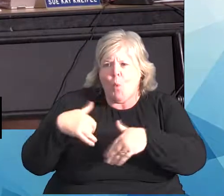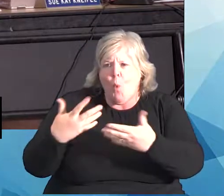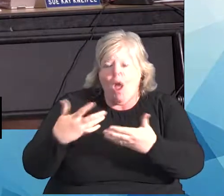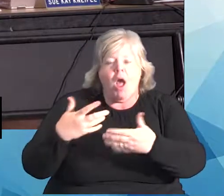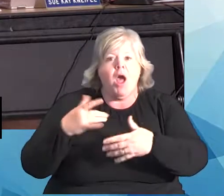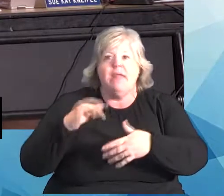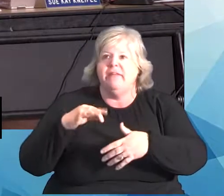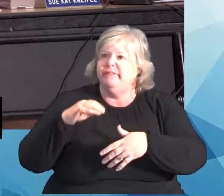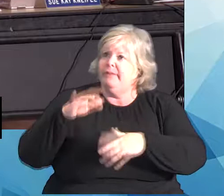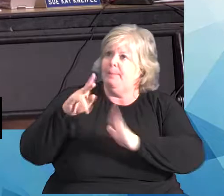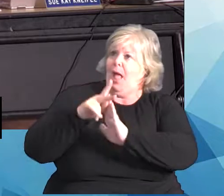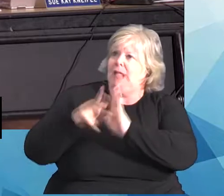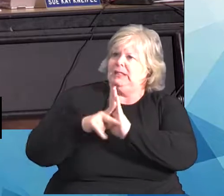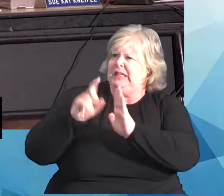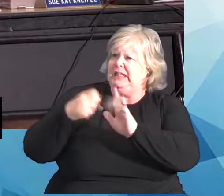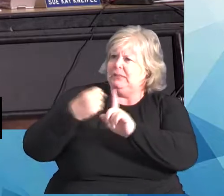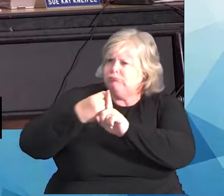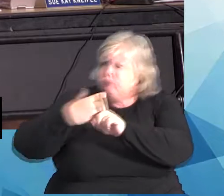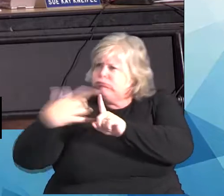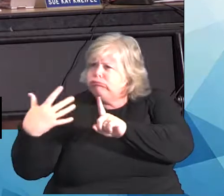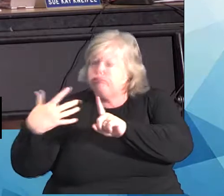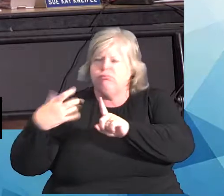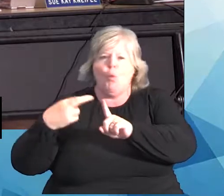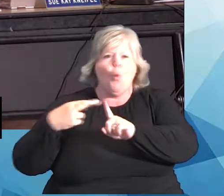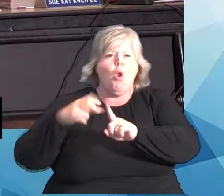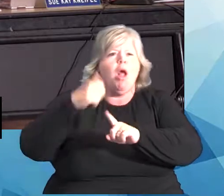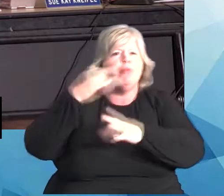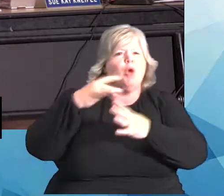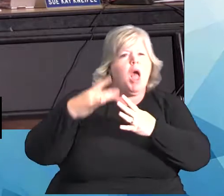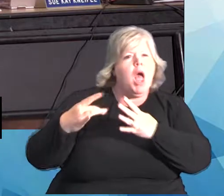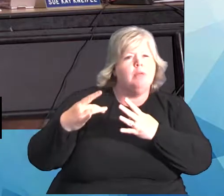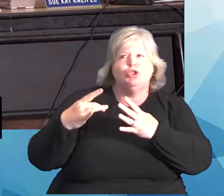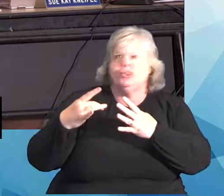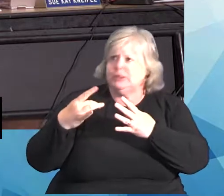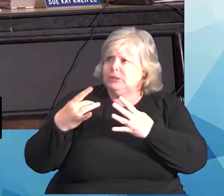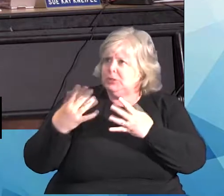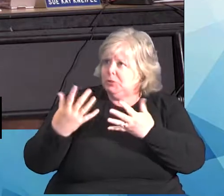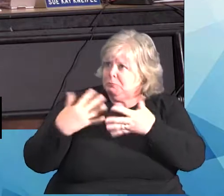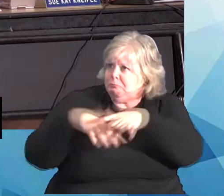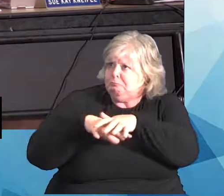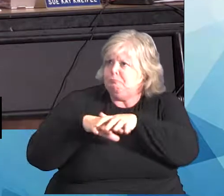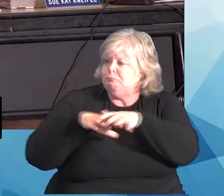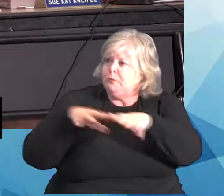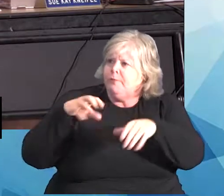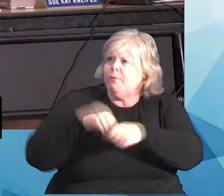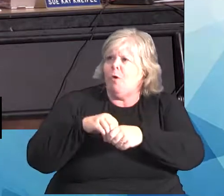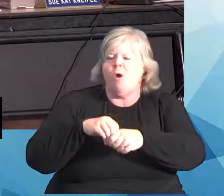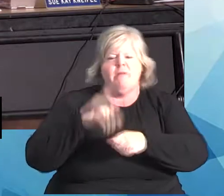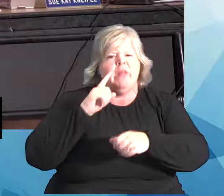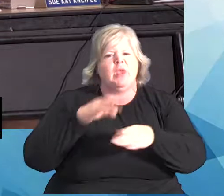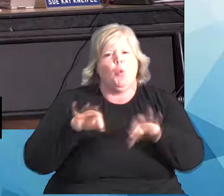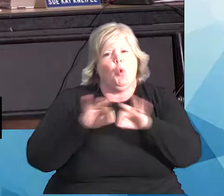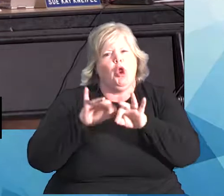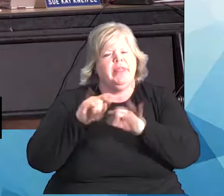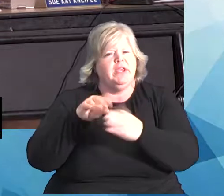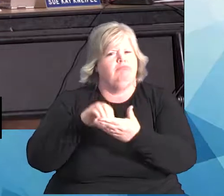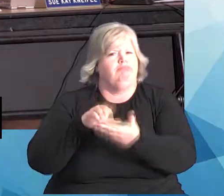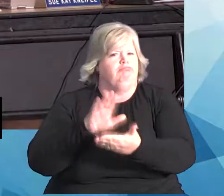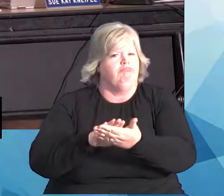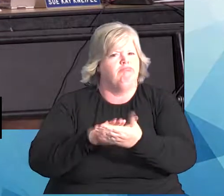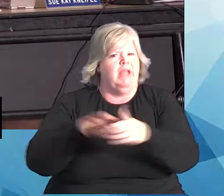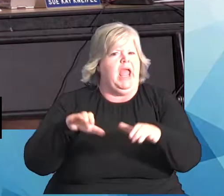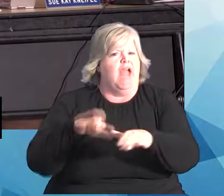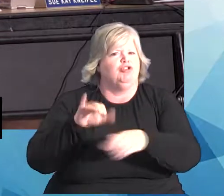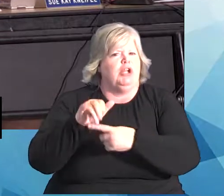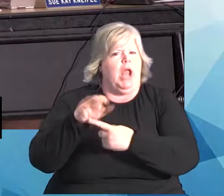expand the policy or integrate other options. I think it's worth having it as a discussion point and potential action item for a